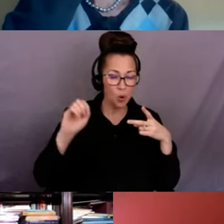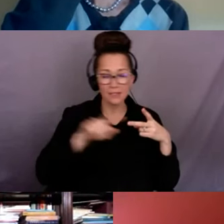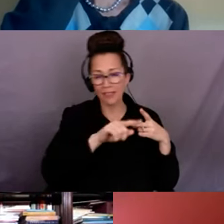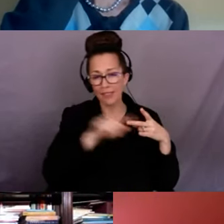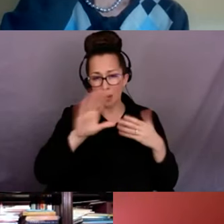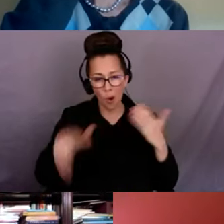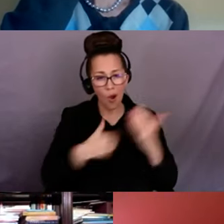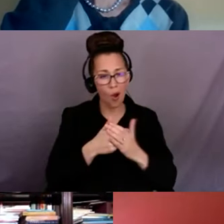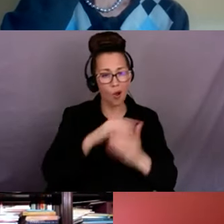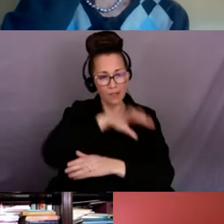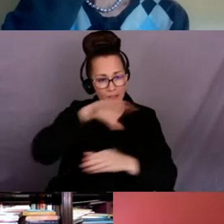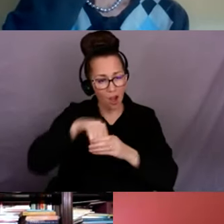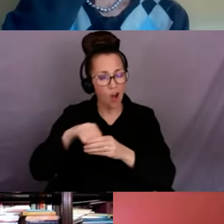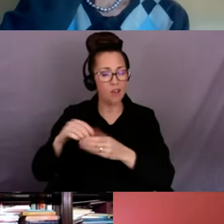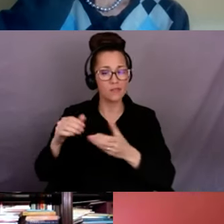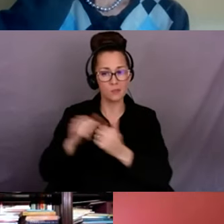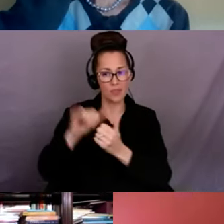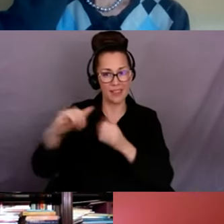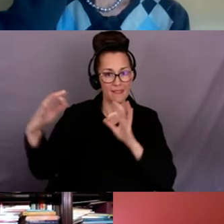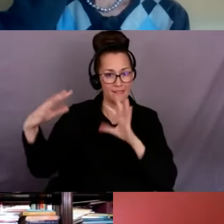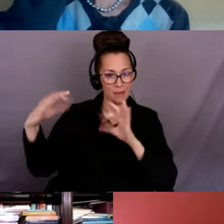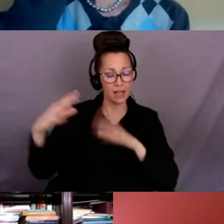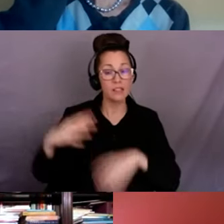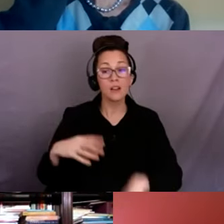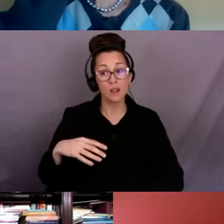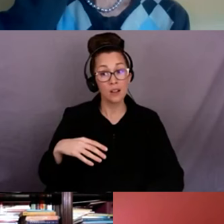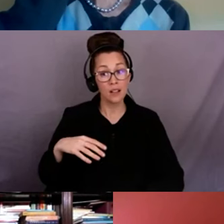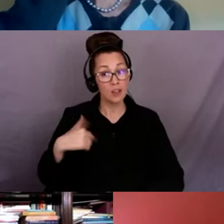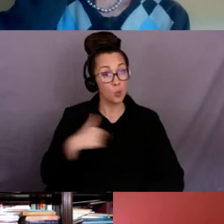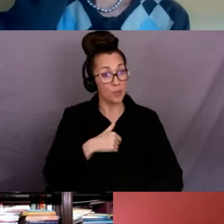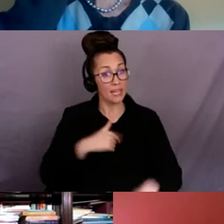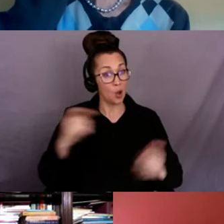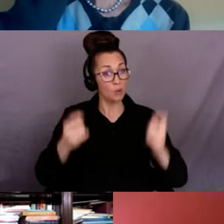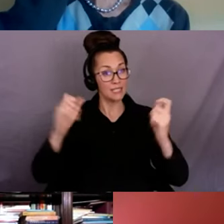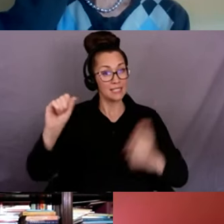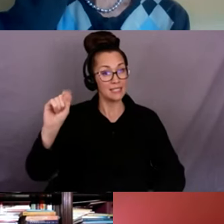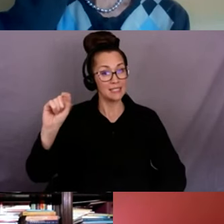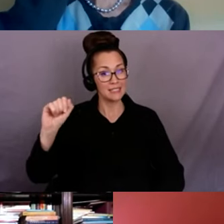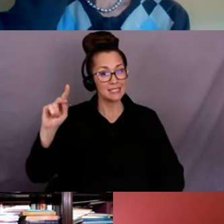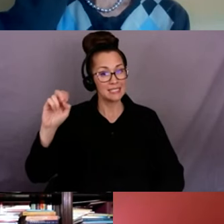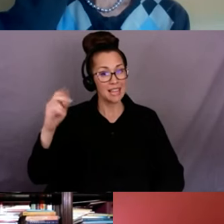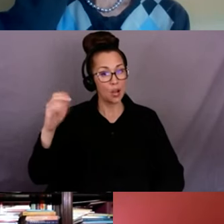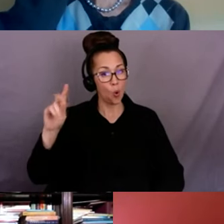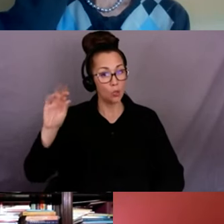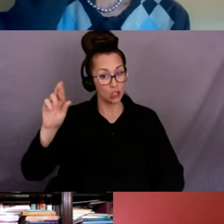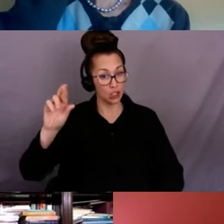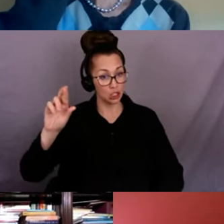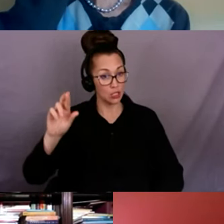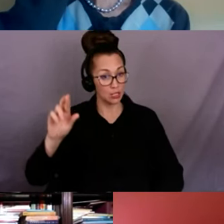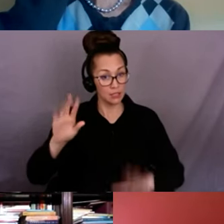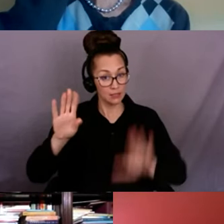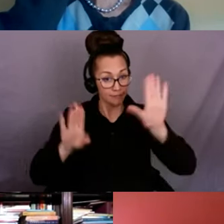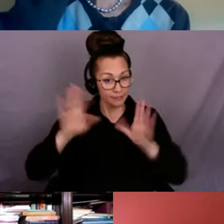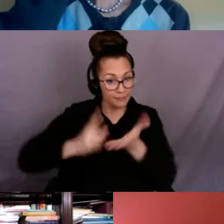you know, participated in, you know, our stakeholder engagement sessions over the course of the summer and really contributed to the development of the